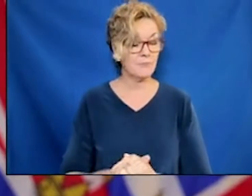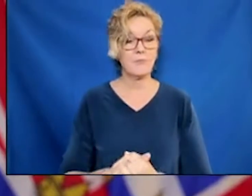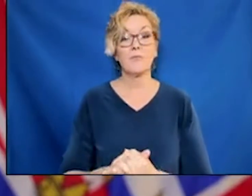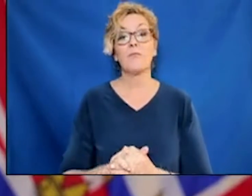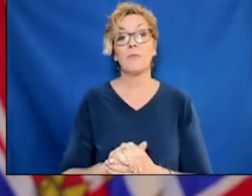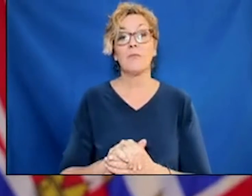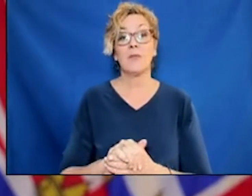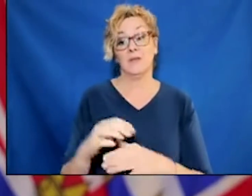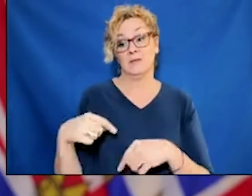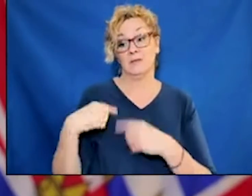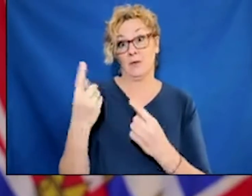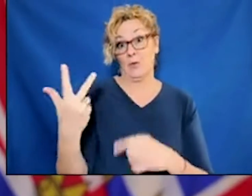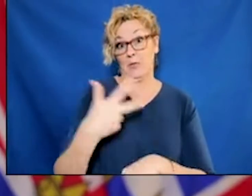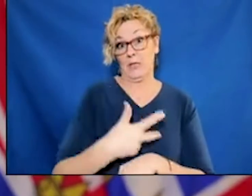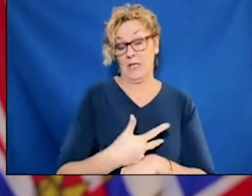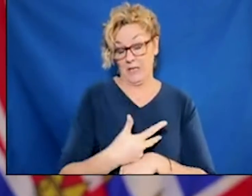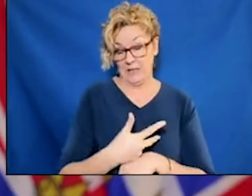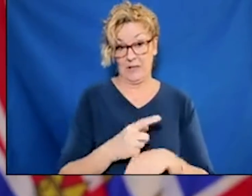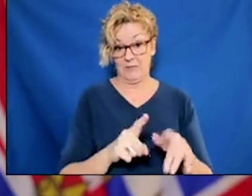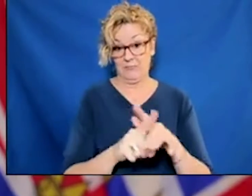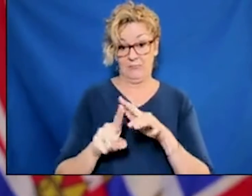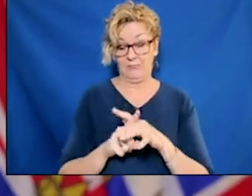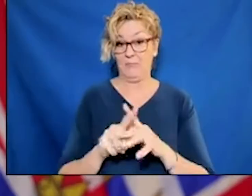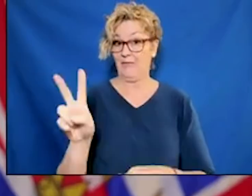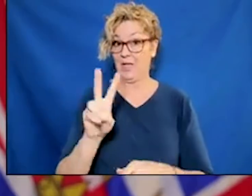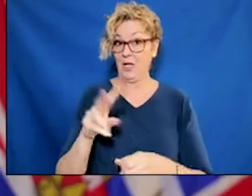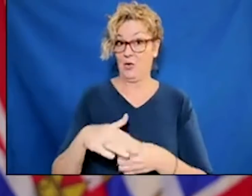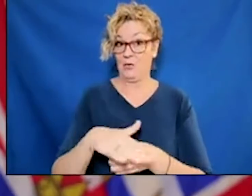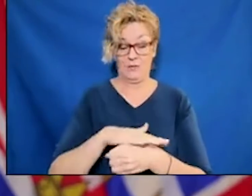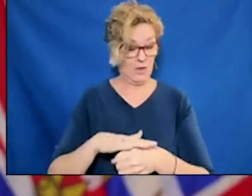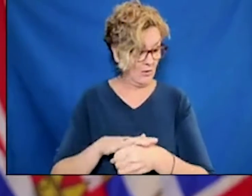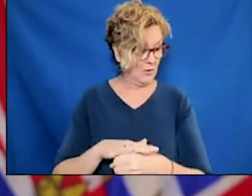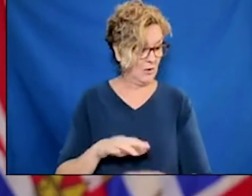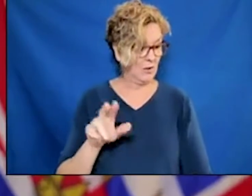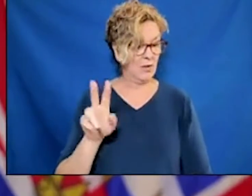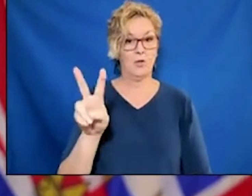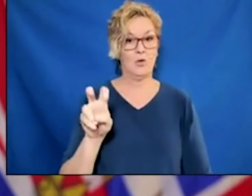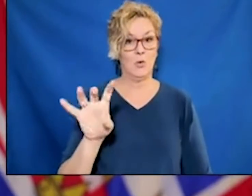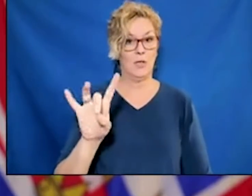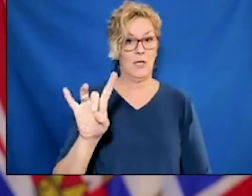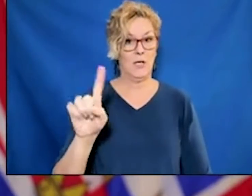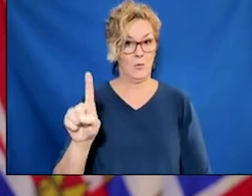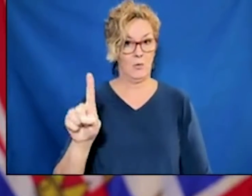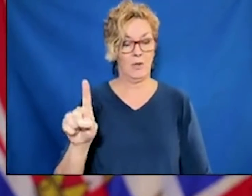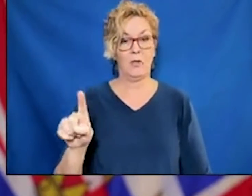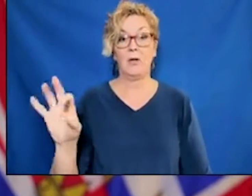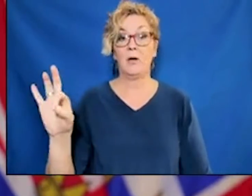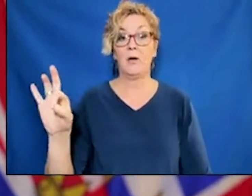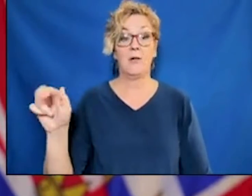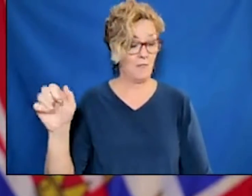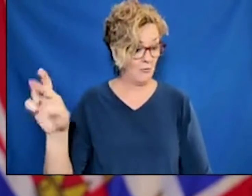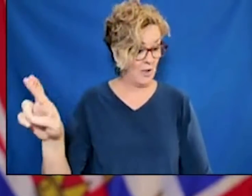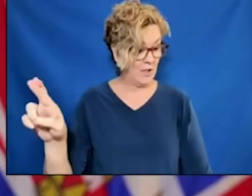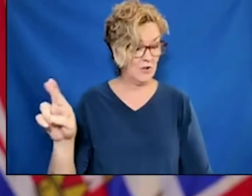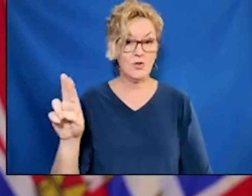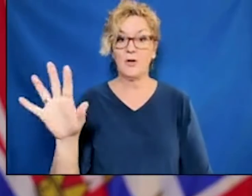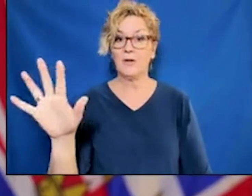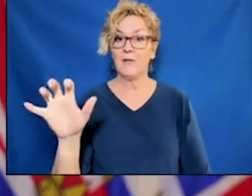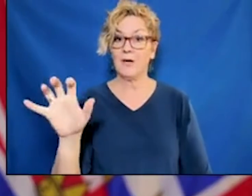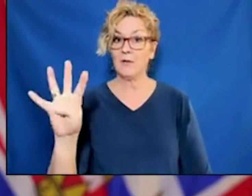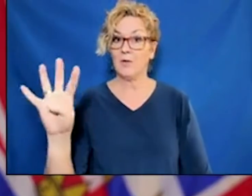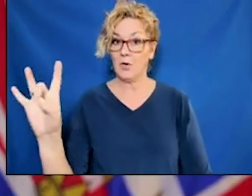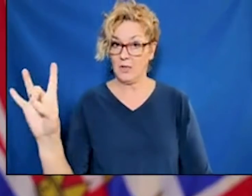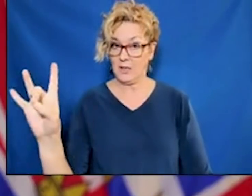281 were people in the Vancouver Coastal Health Region, 548 were in the Fraser Health Region, 65 people were